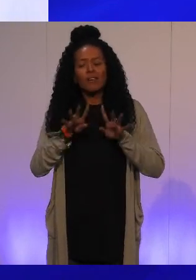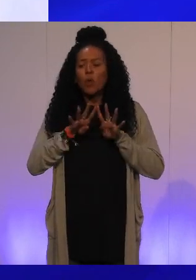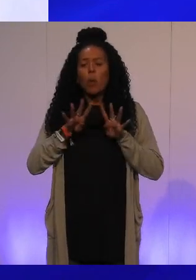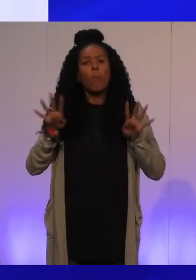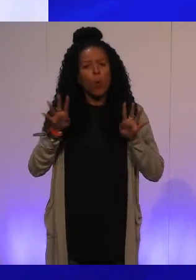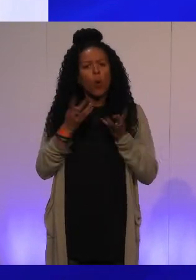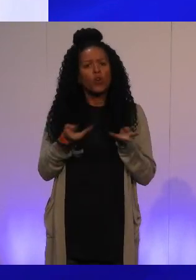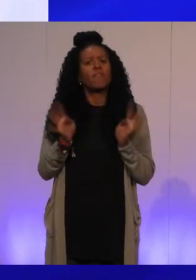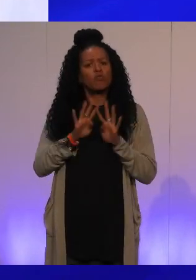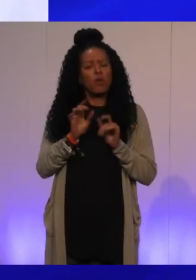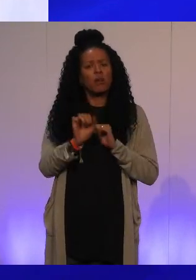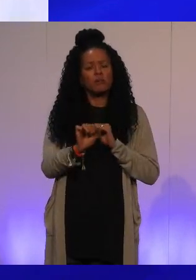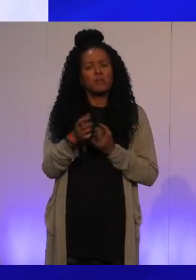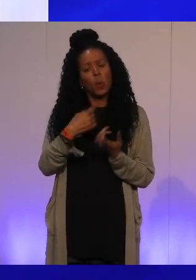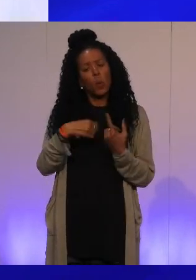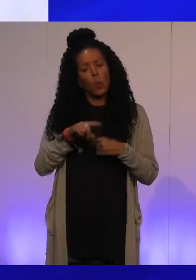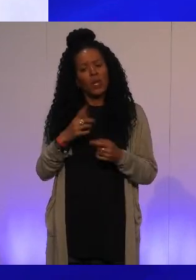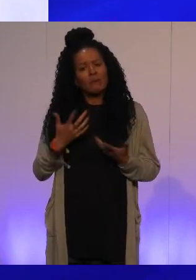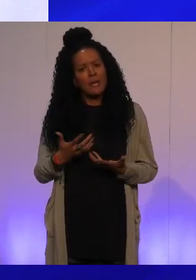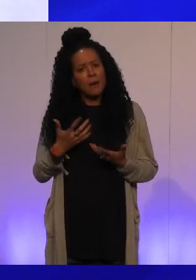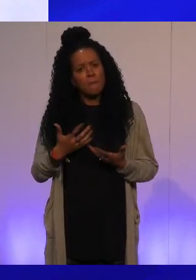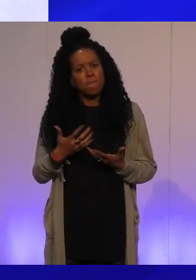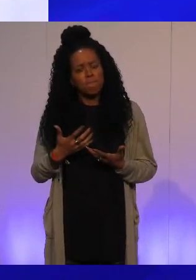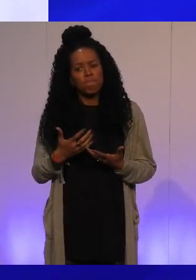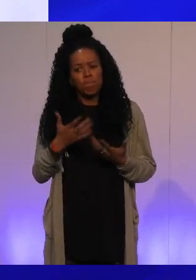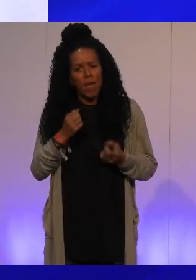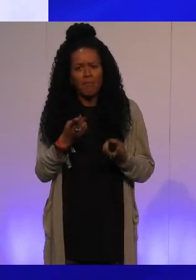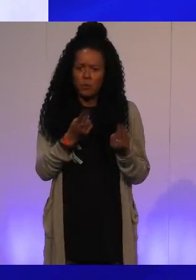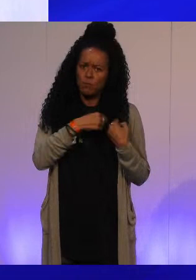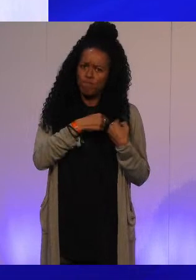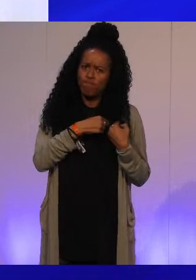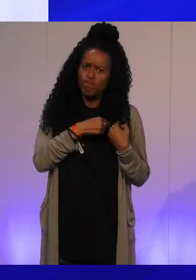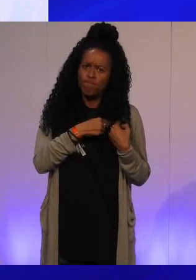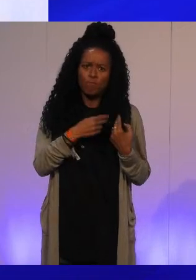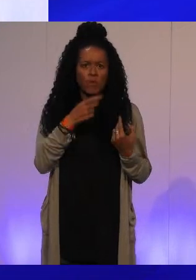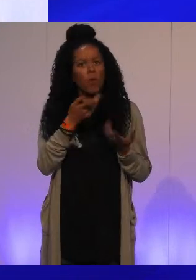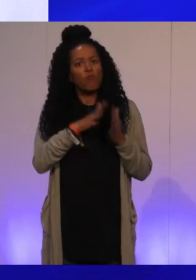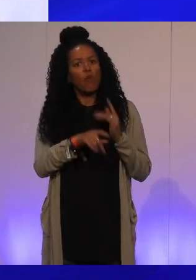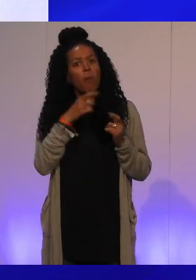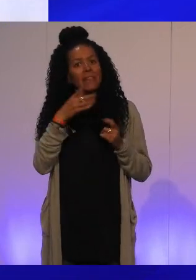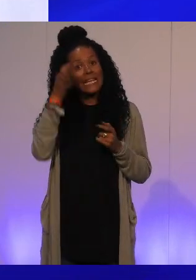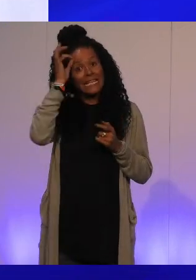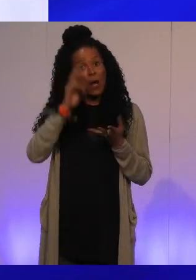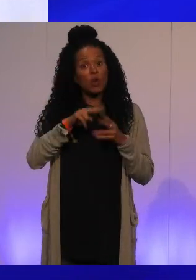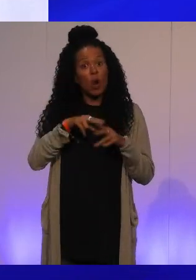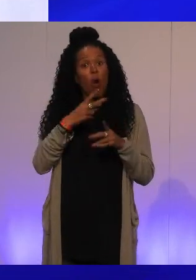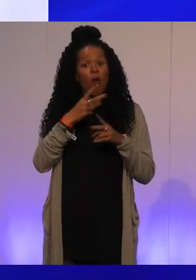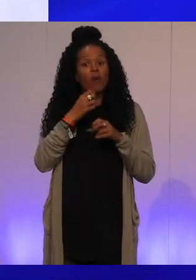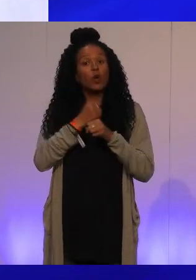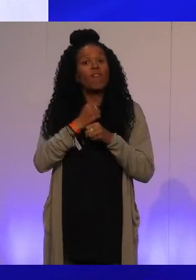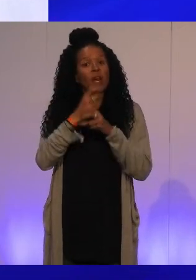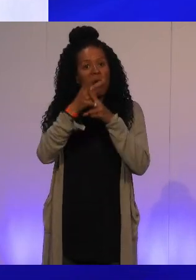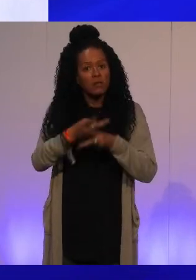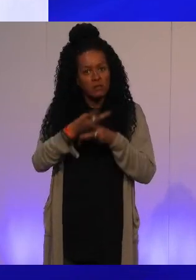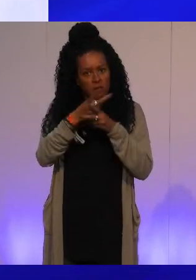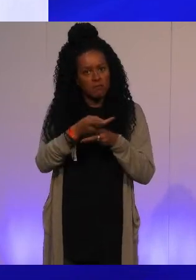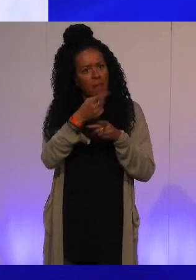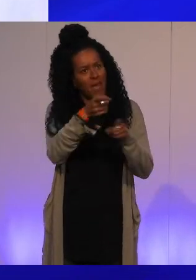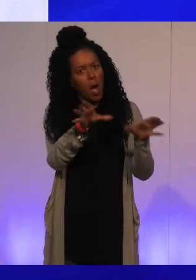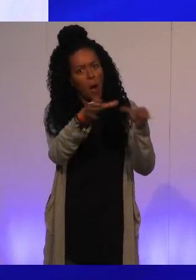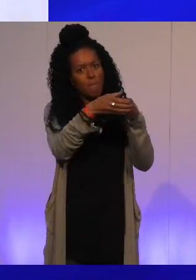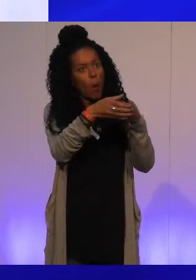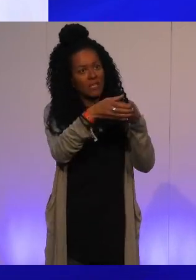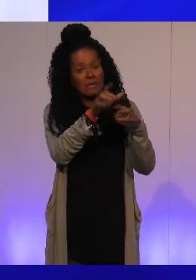Trust, we in turn are held to account by the Council of Governors, acting as a body. And